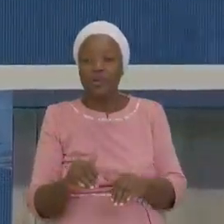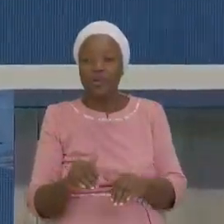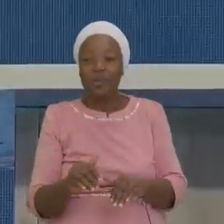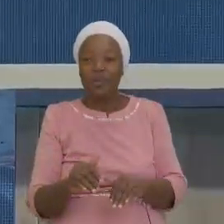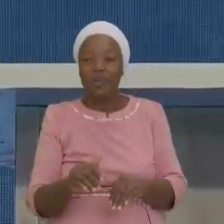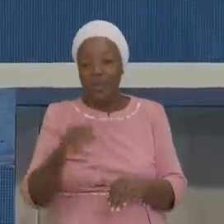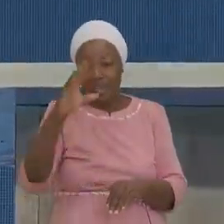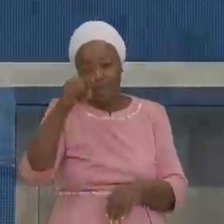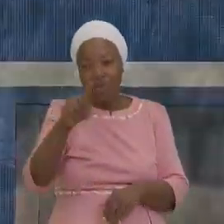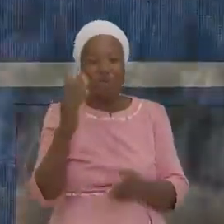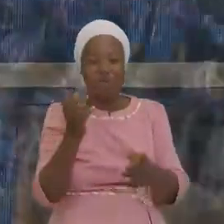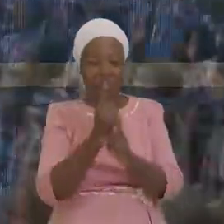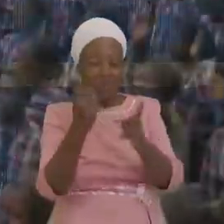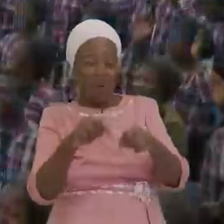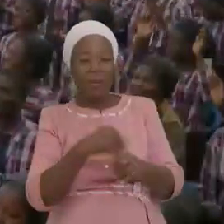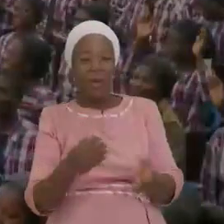collect